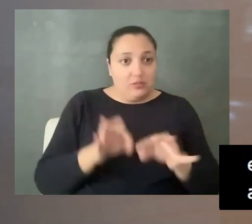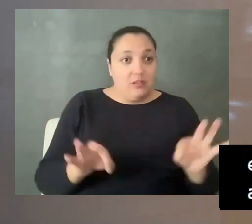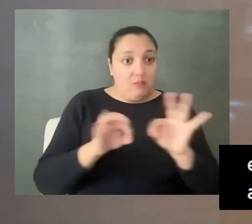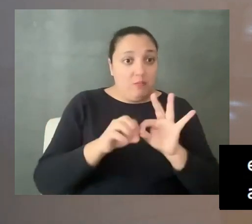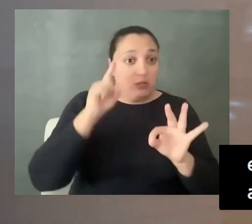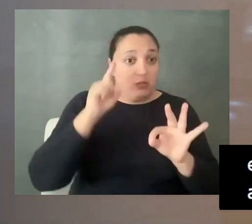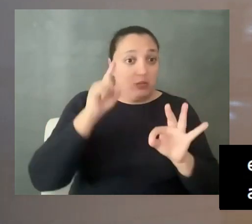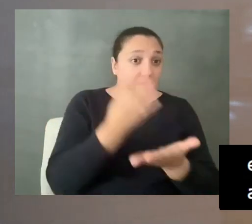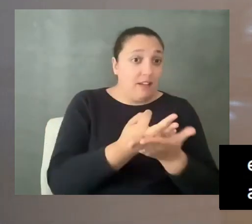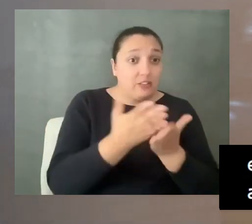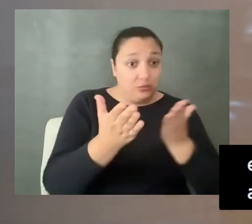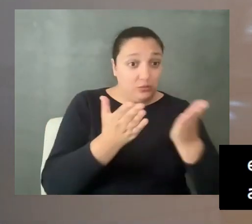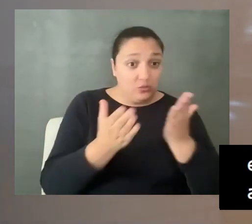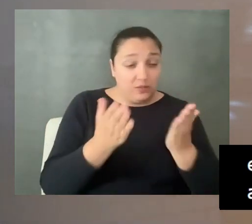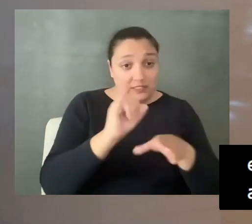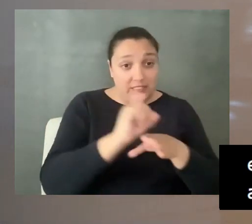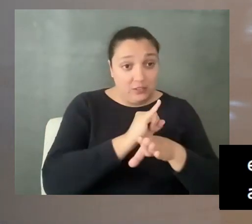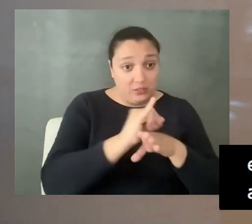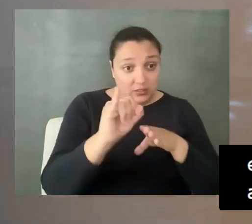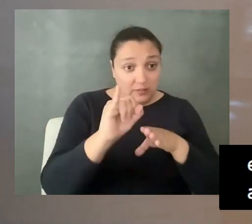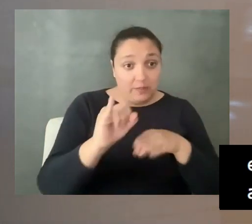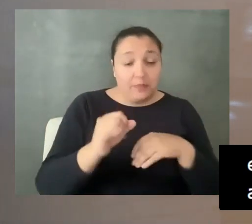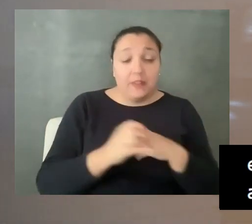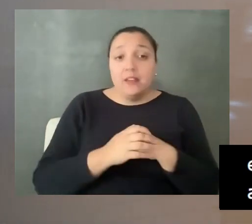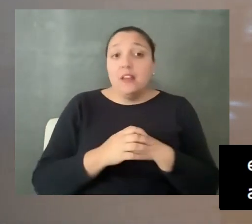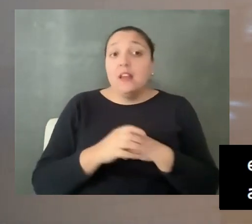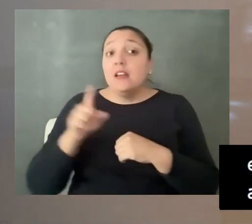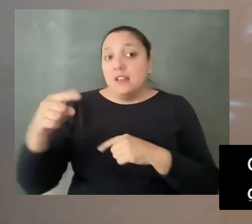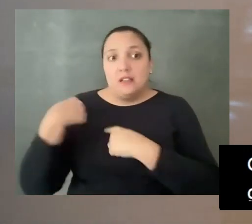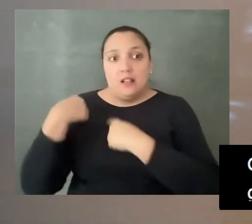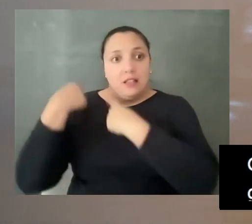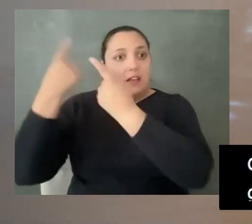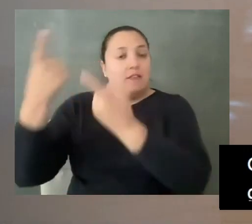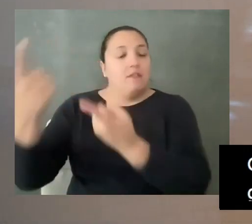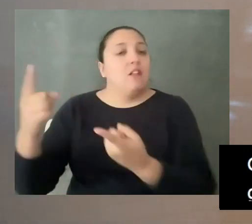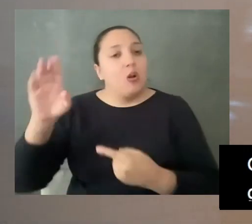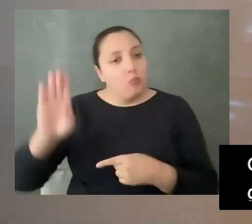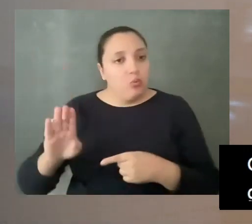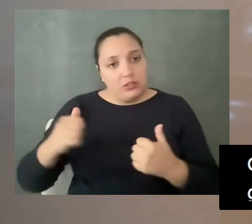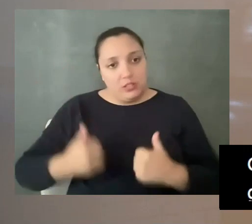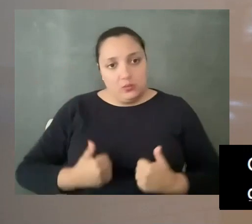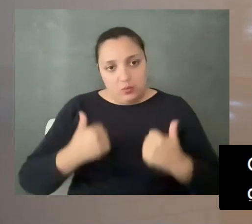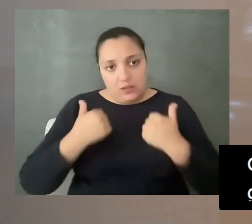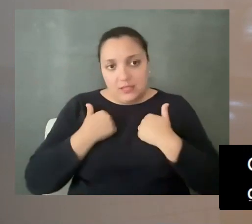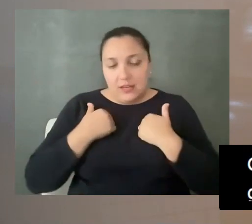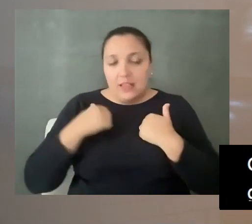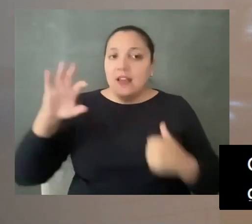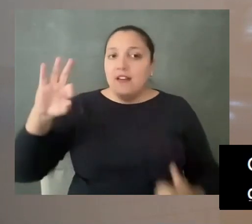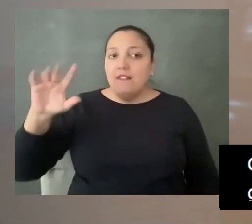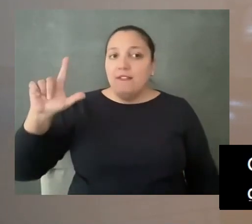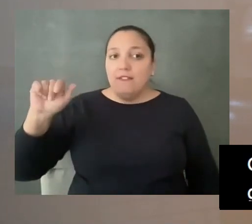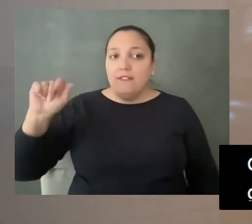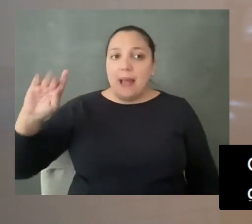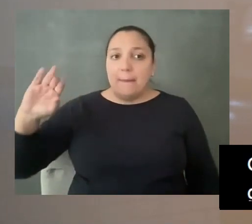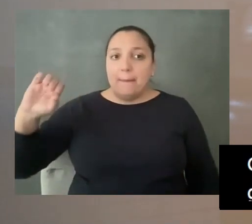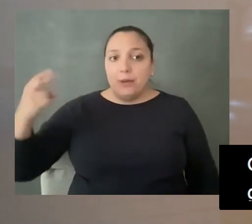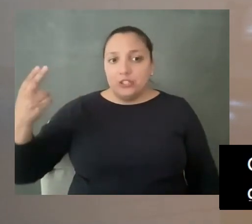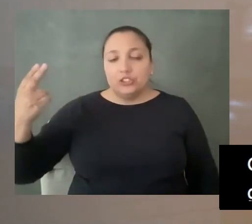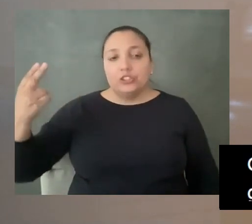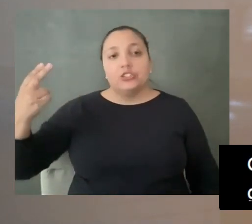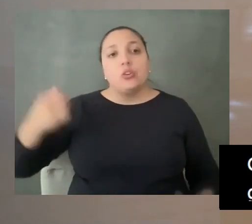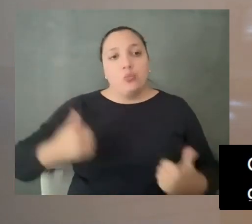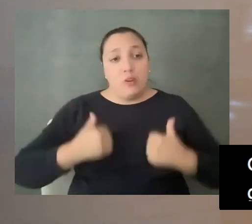service industry. A lifelong Brooklyn resident, Senator Parker has been a Flatbush resident for more than